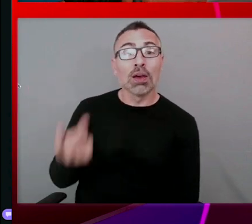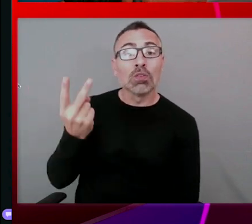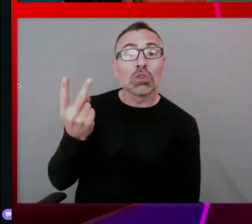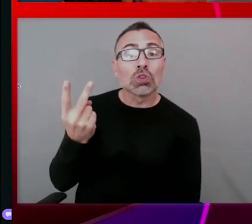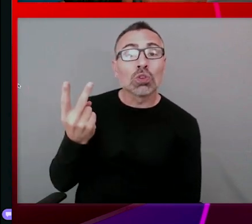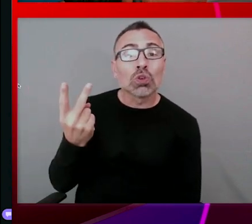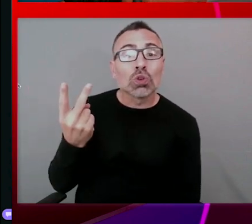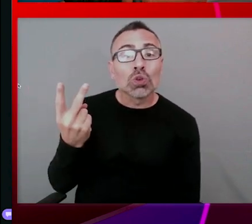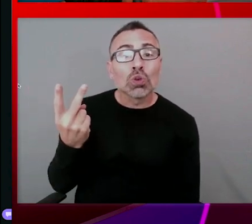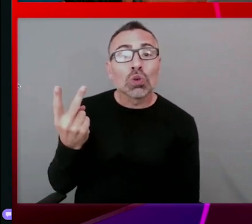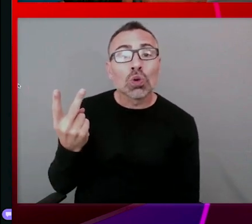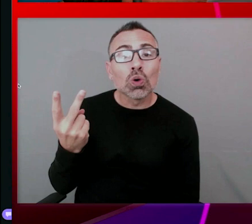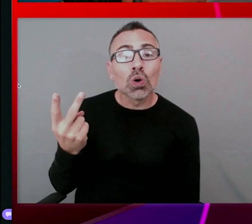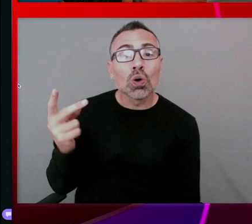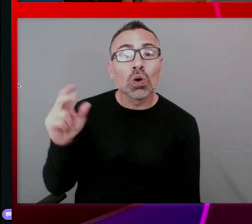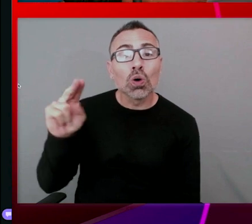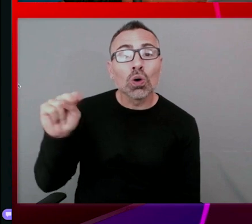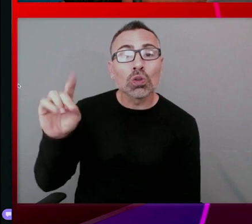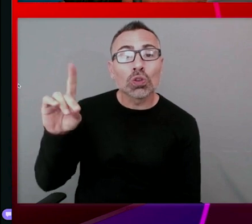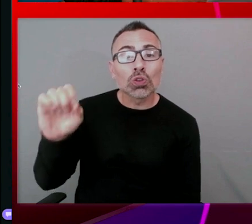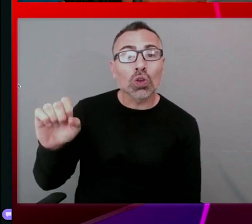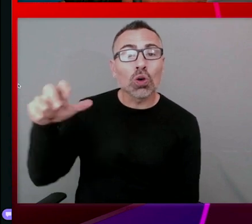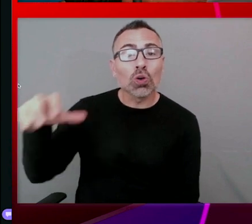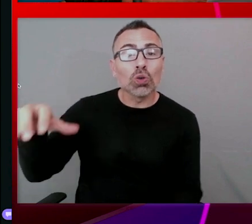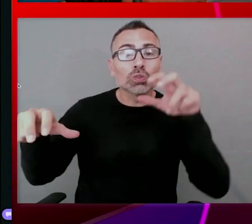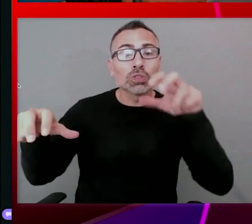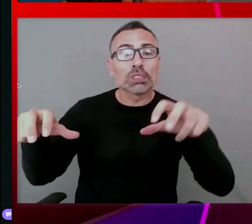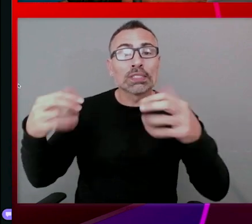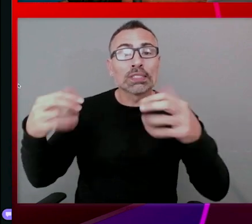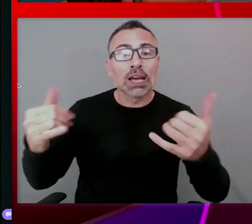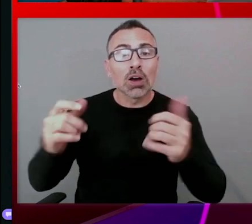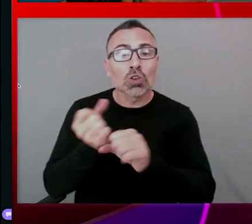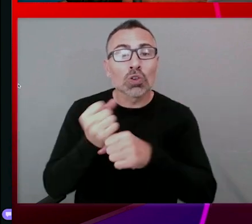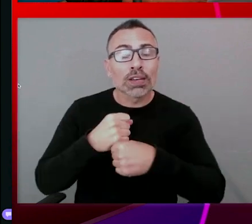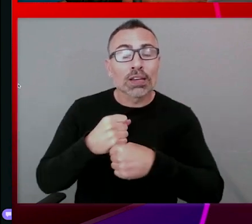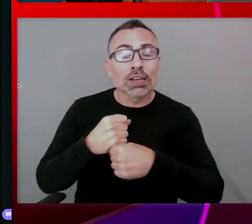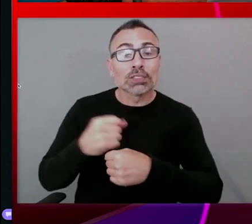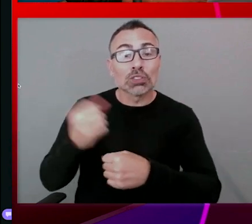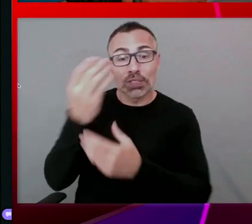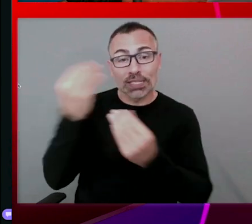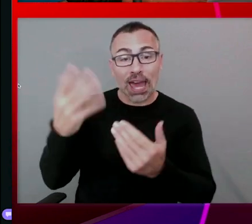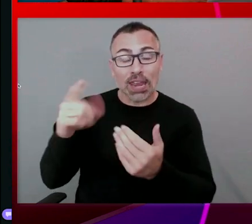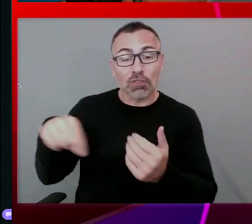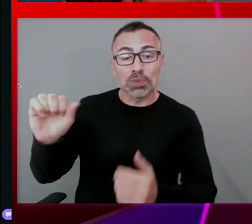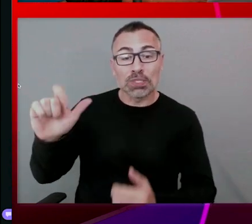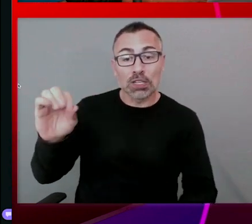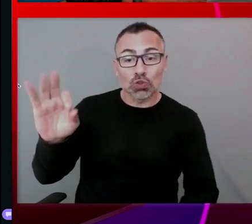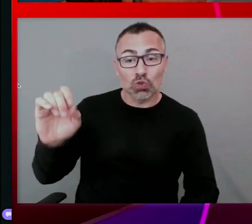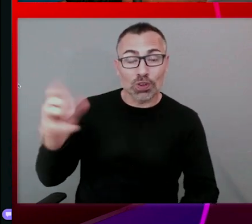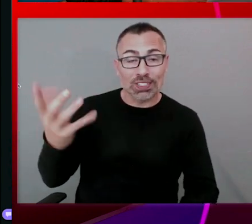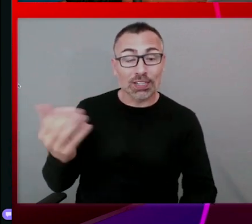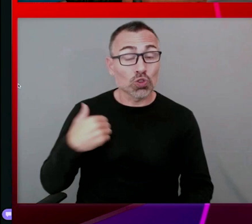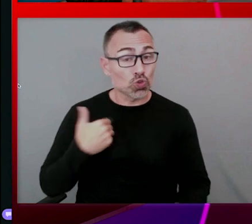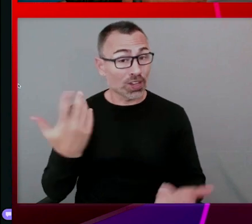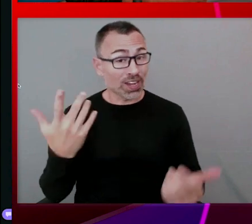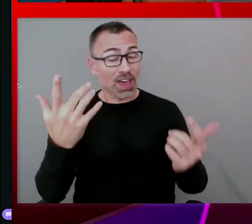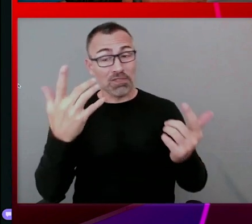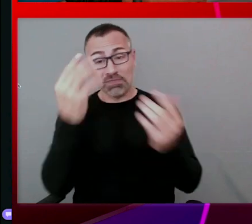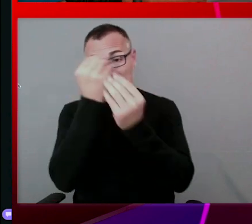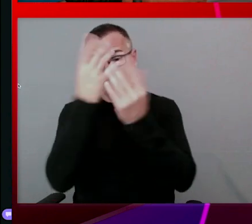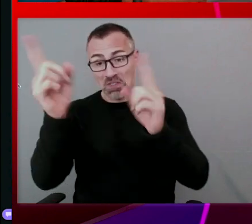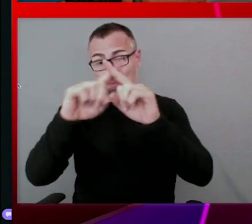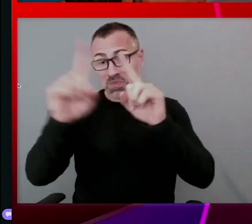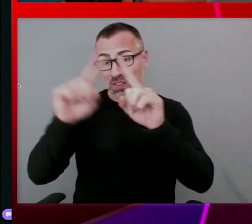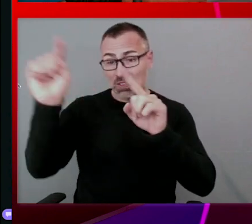data from Salesforce. We have these nodes created. Okay. So you can do that, right? You have data from different data sources. So I have